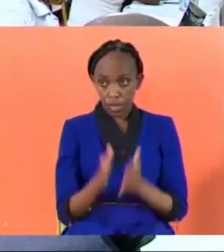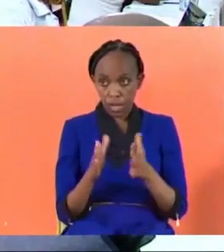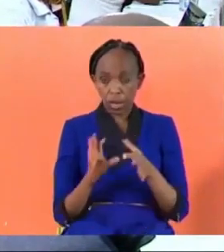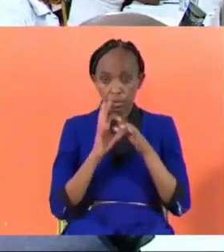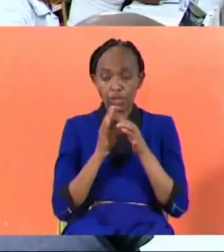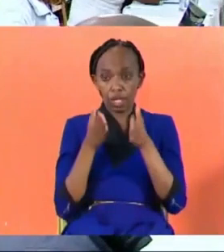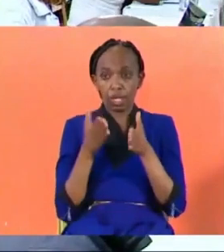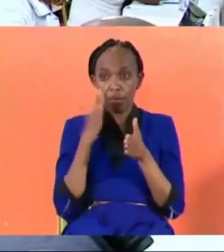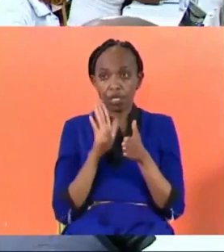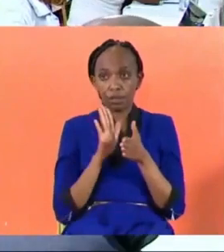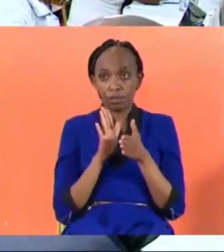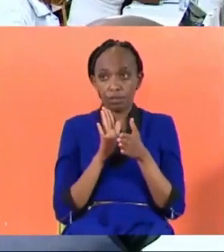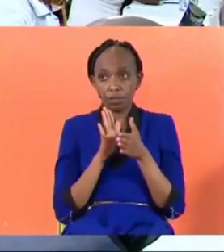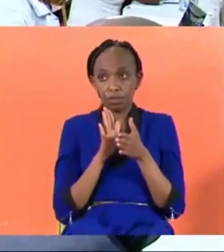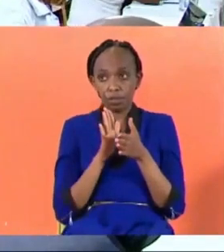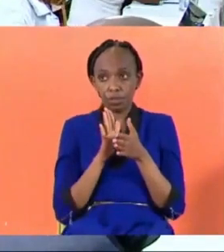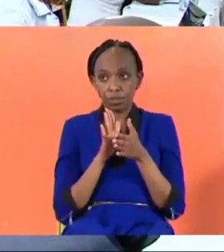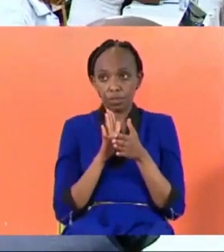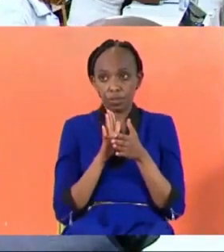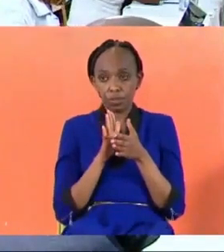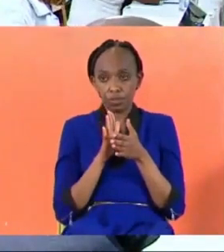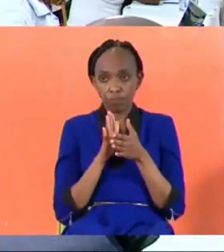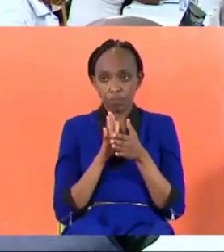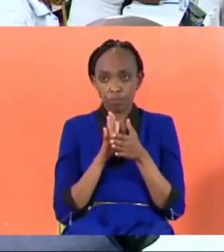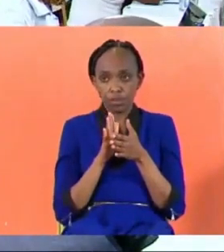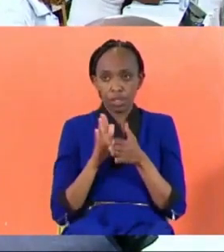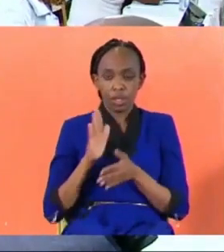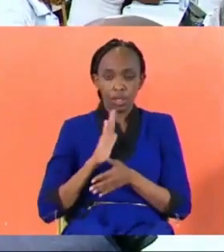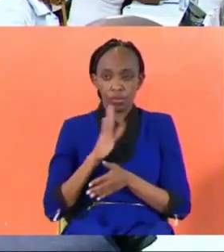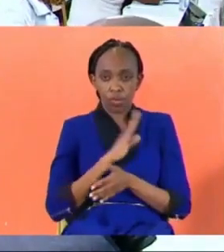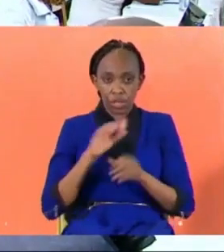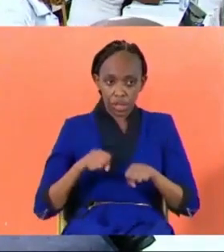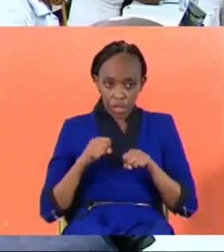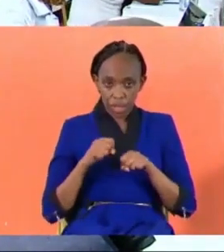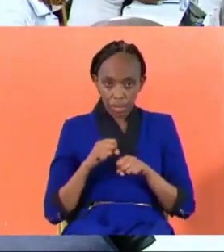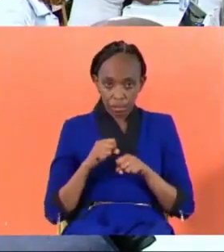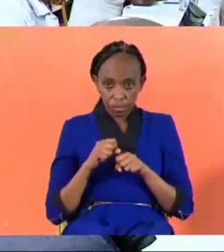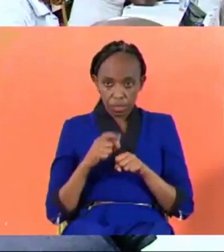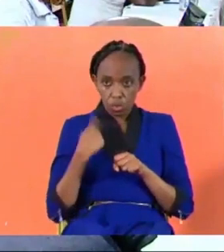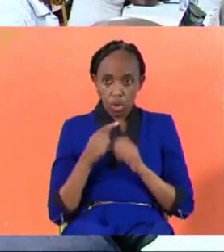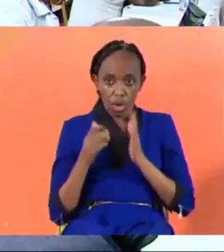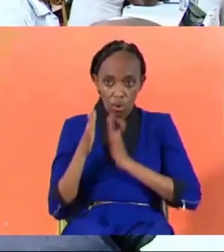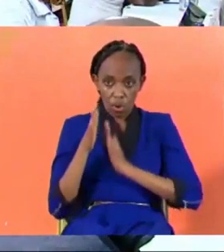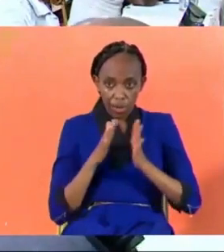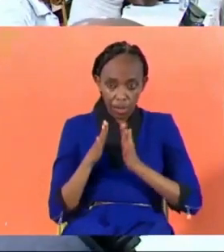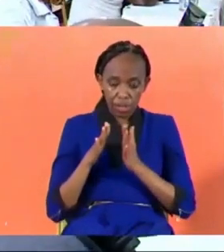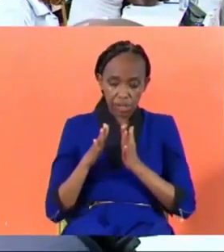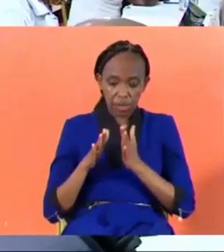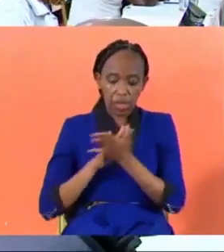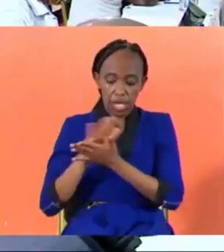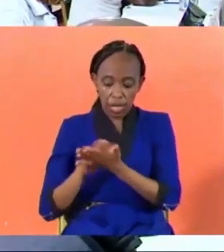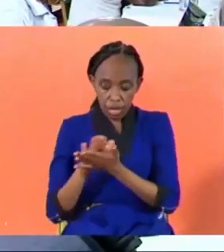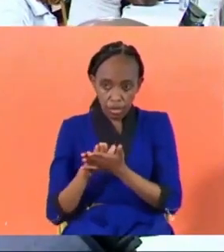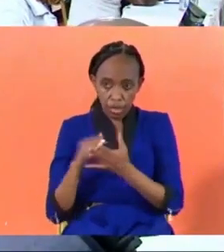here by the CATS board chair. Obviously, CATS were the ones who were organizing on the ground